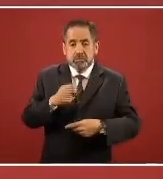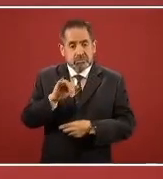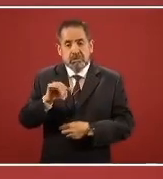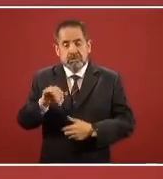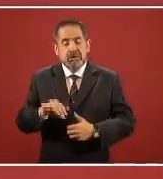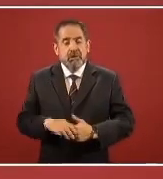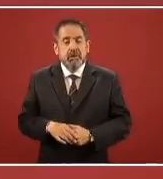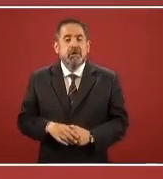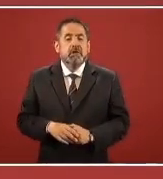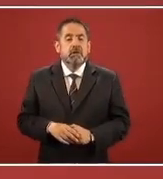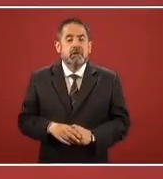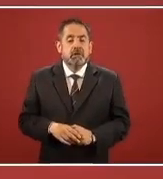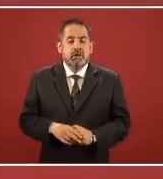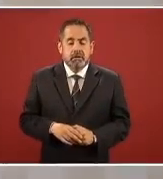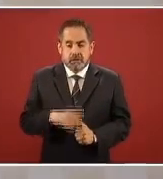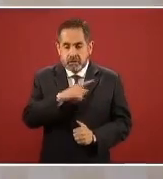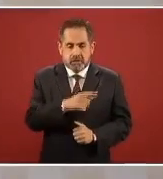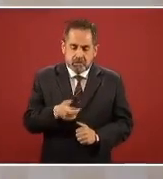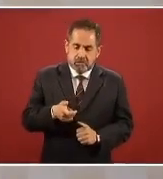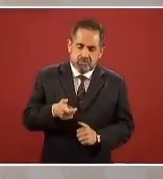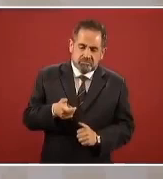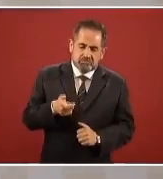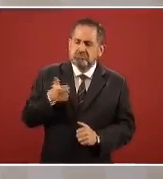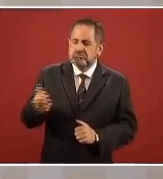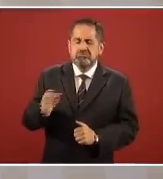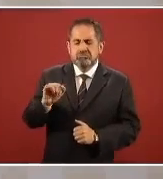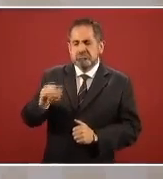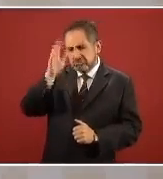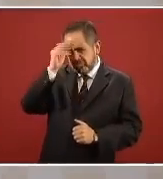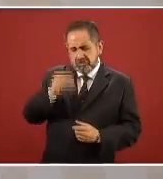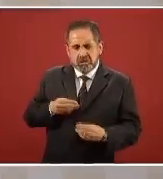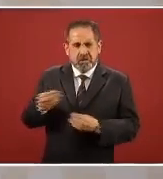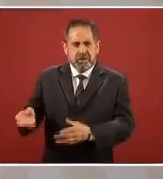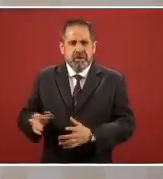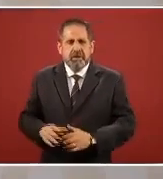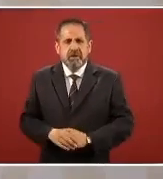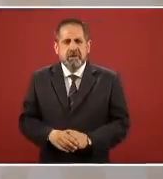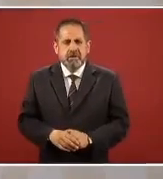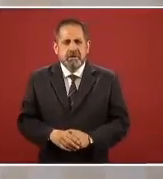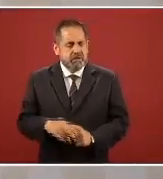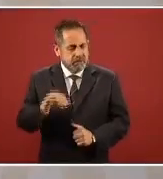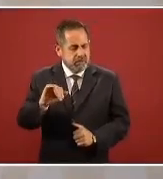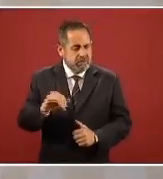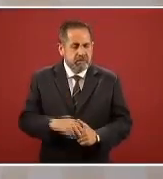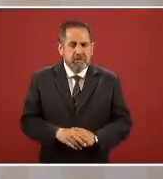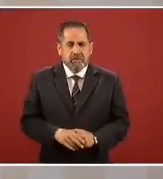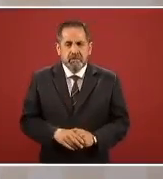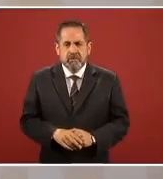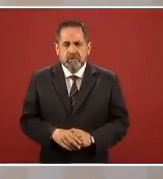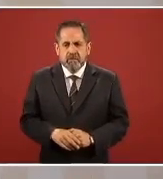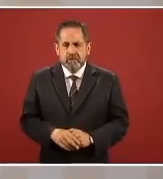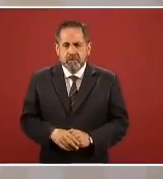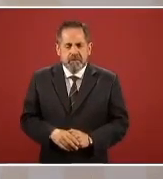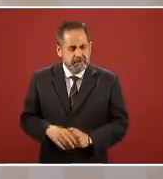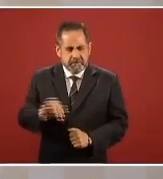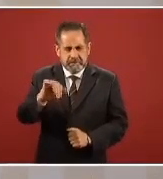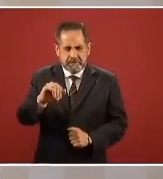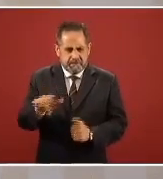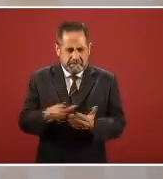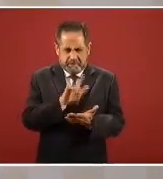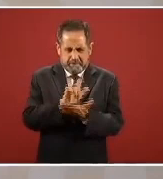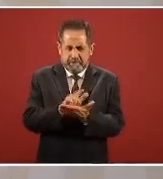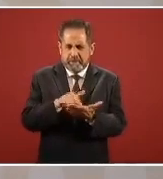grateful. Y aportaron. And they gave some support. Sí, totalmente legal, no